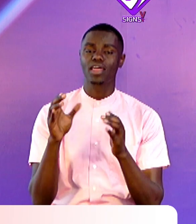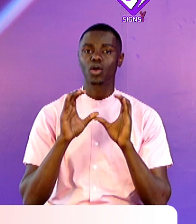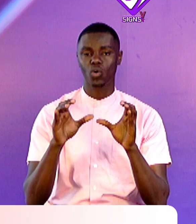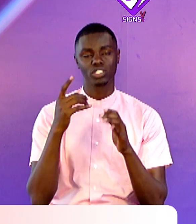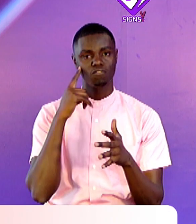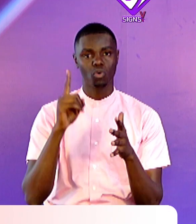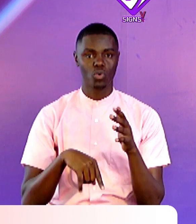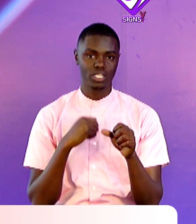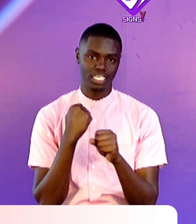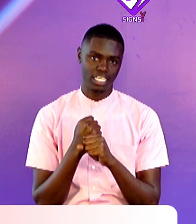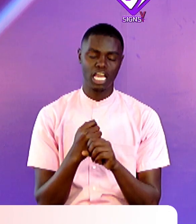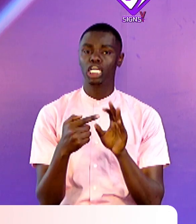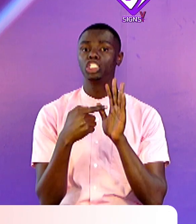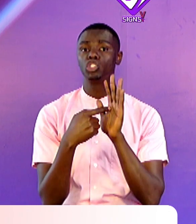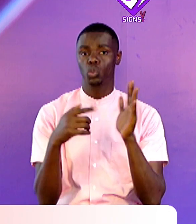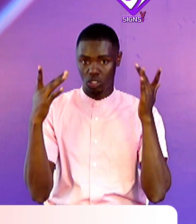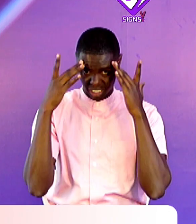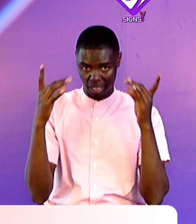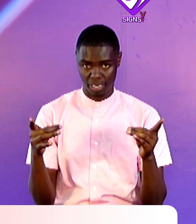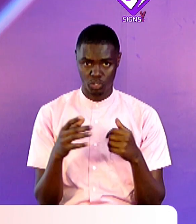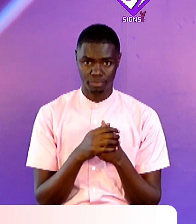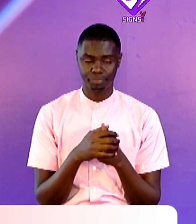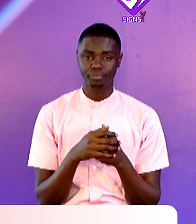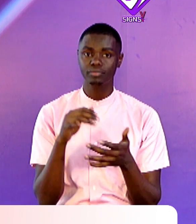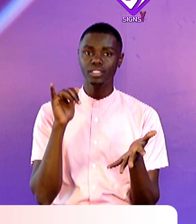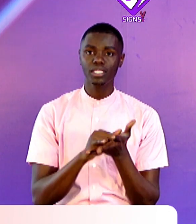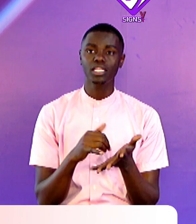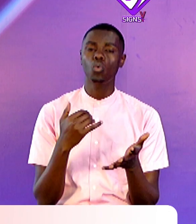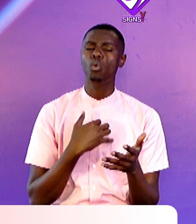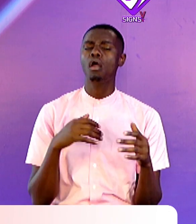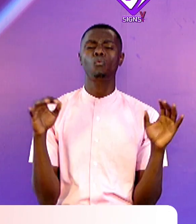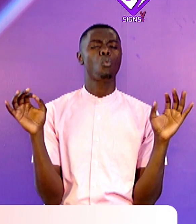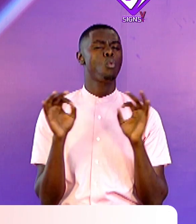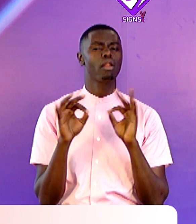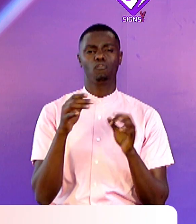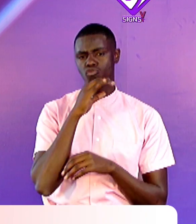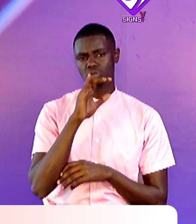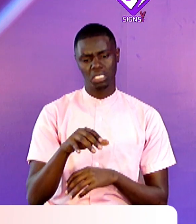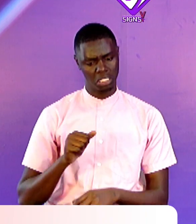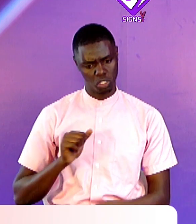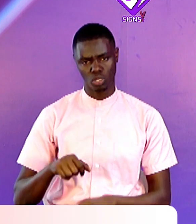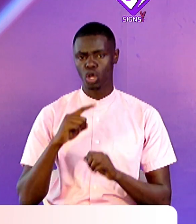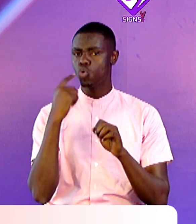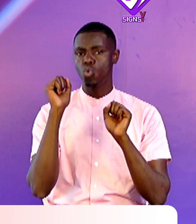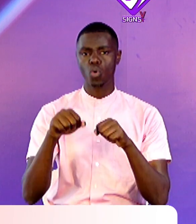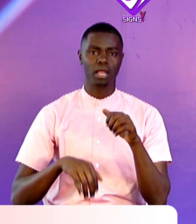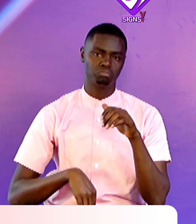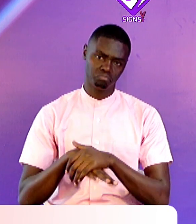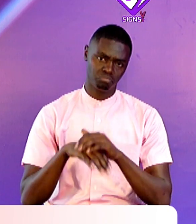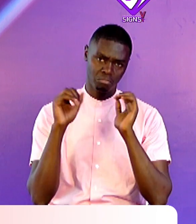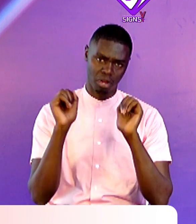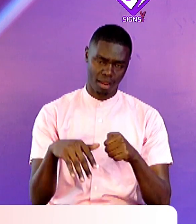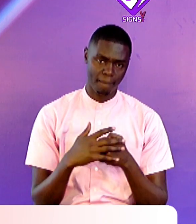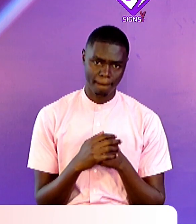He showed the nation that Kenya is capable. We have wonderful sons and daughters who can play football. Look at even what